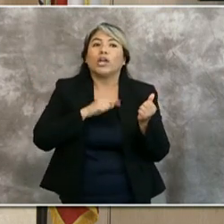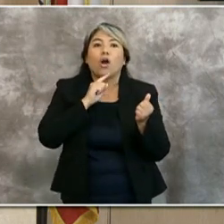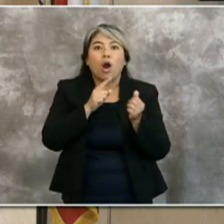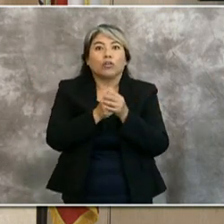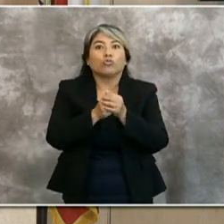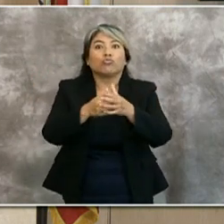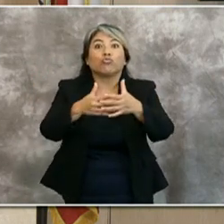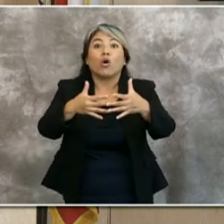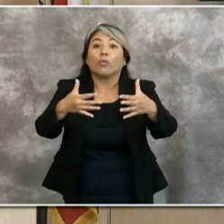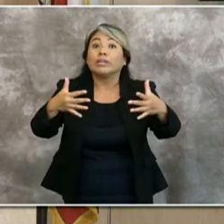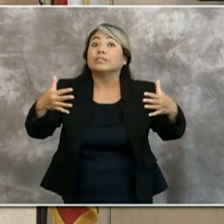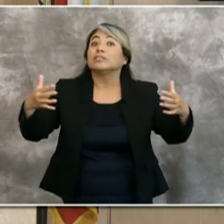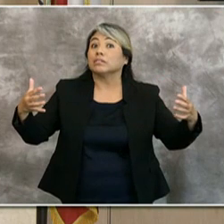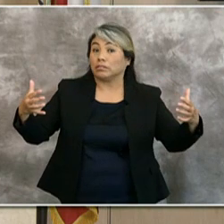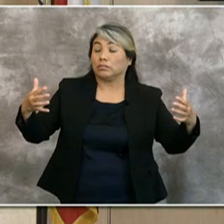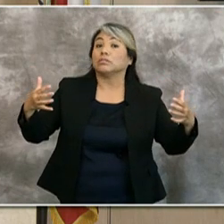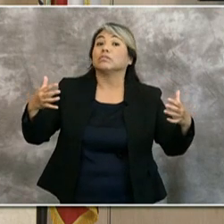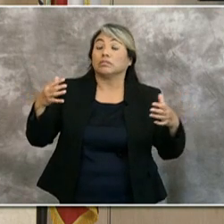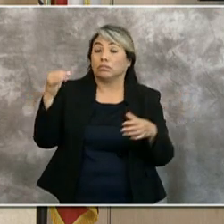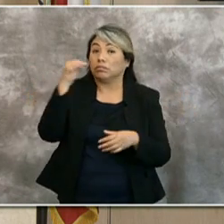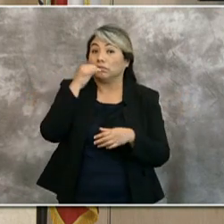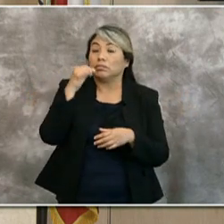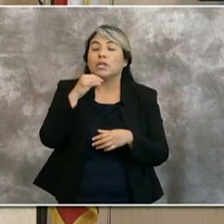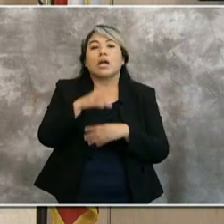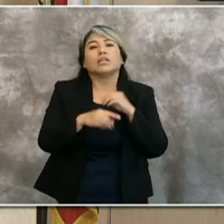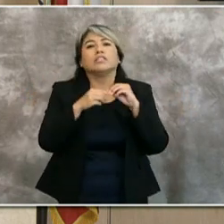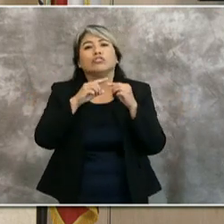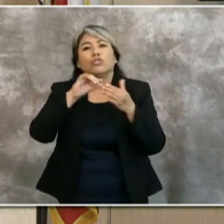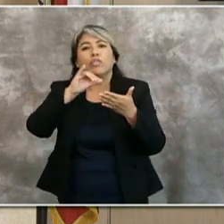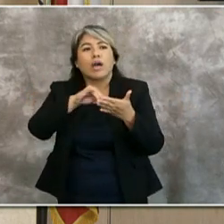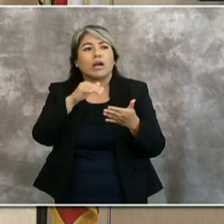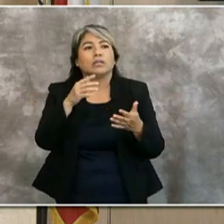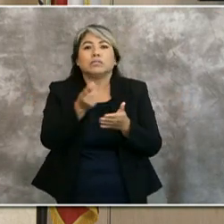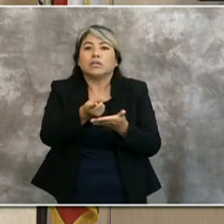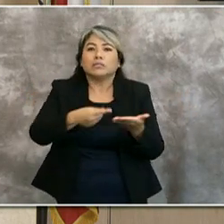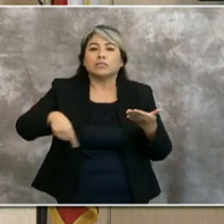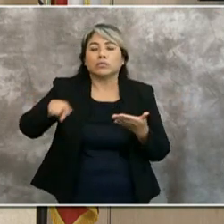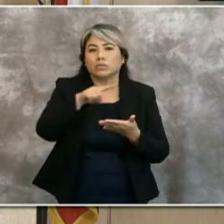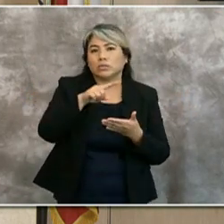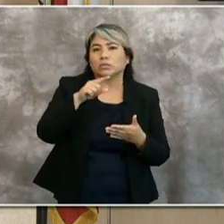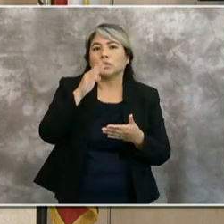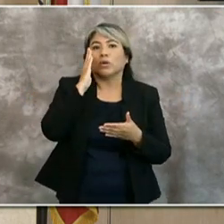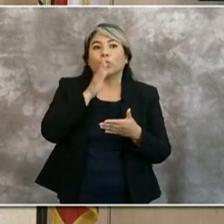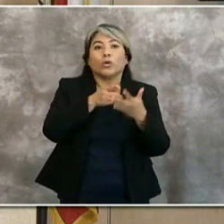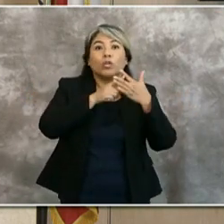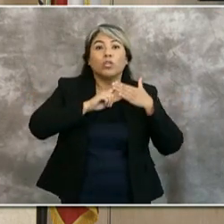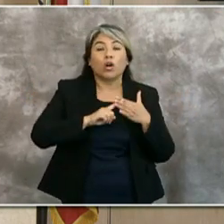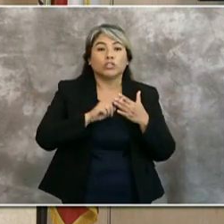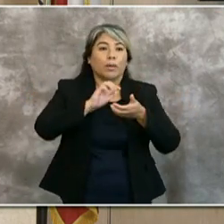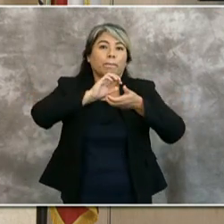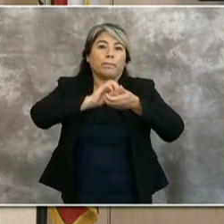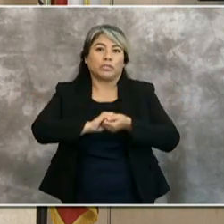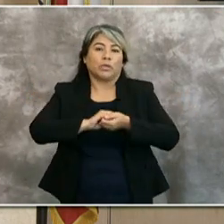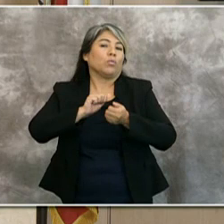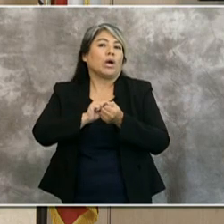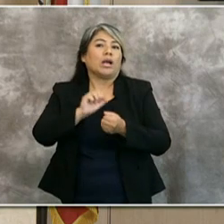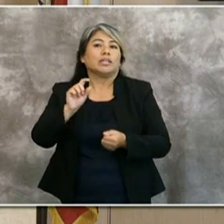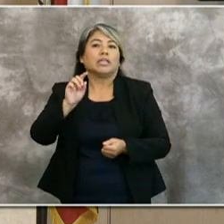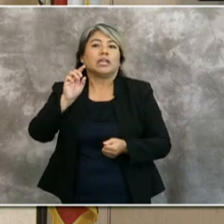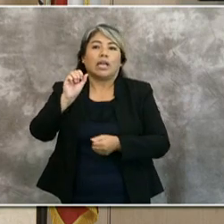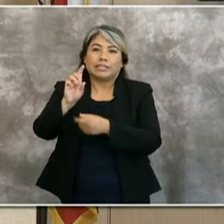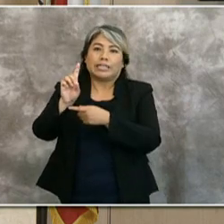growing significantly. In addition to that, next week, we are launching our partnership with San Diego